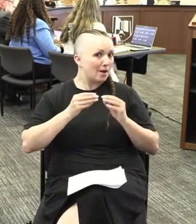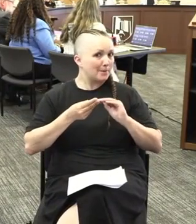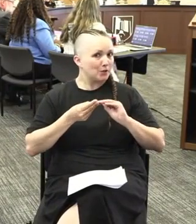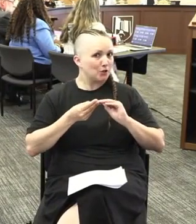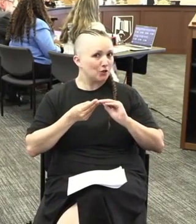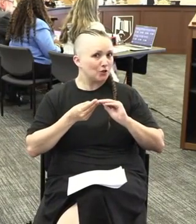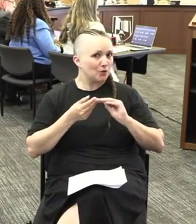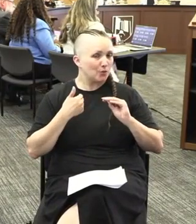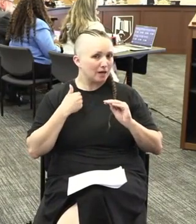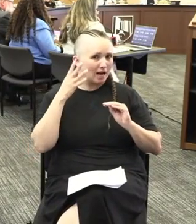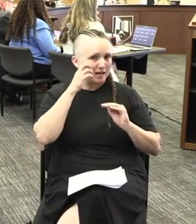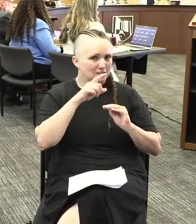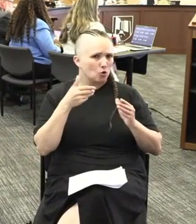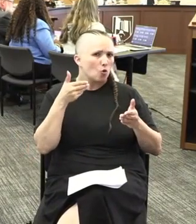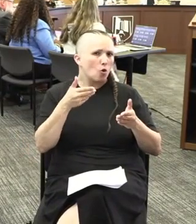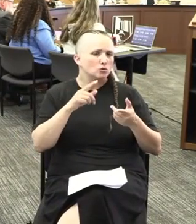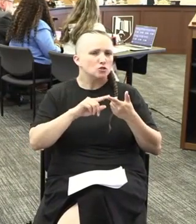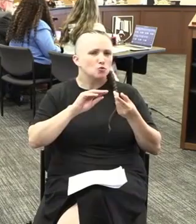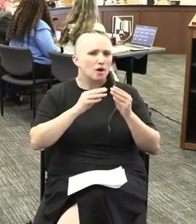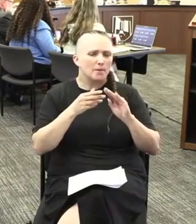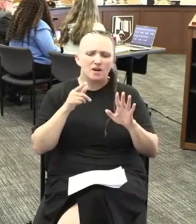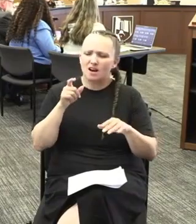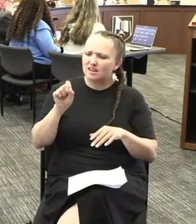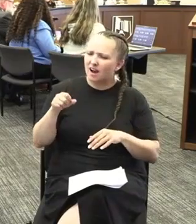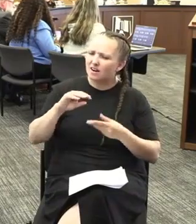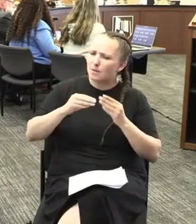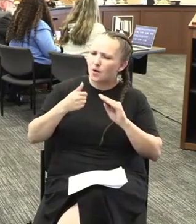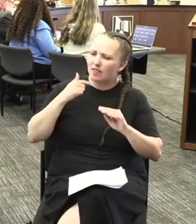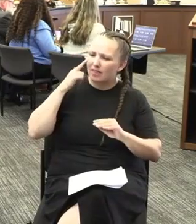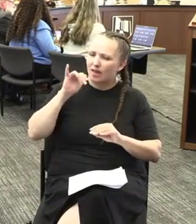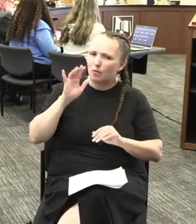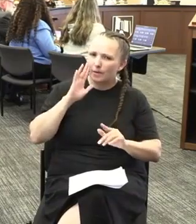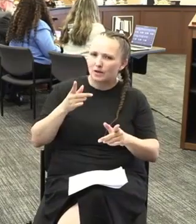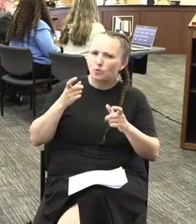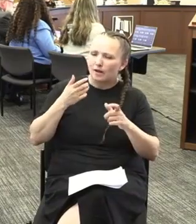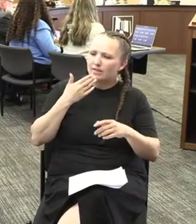Here. Let's do a number. I think that would be quick. Thank you.